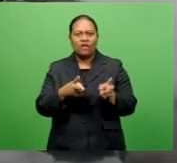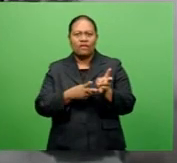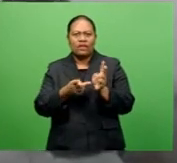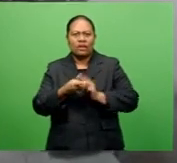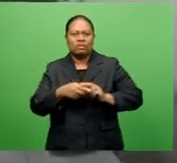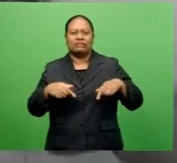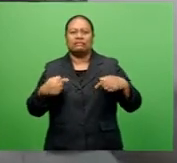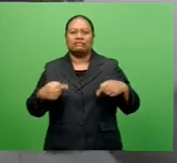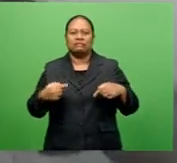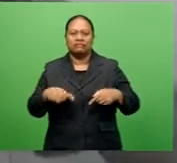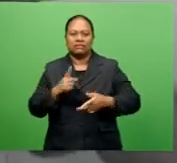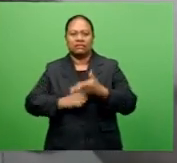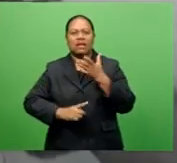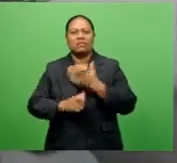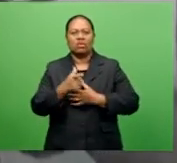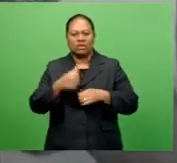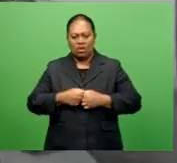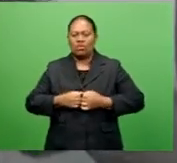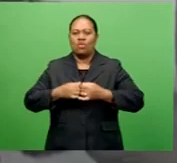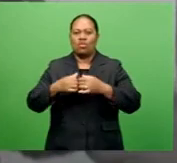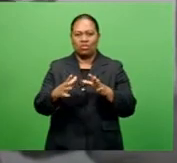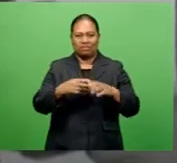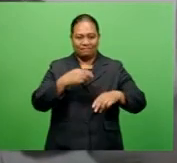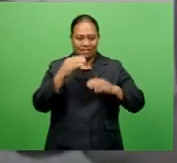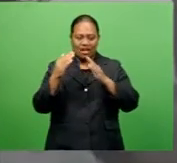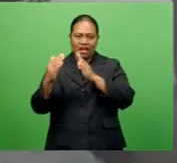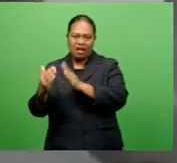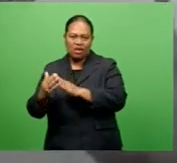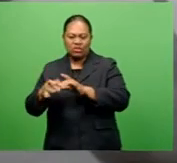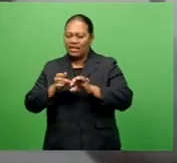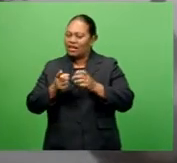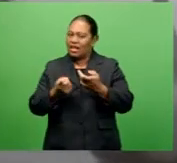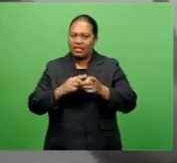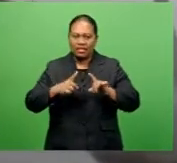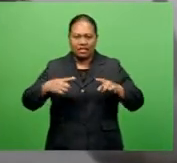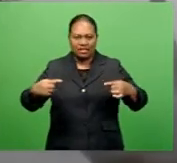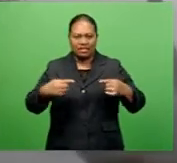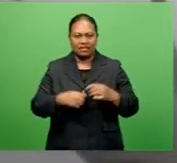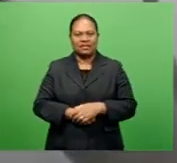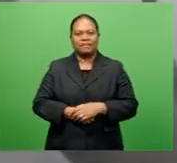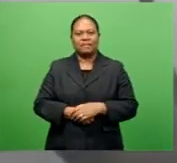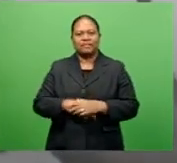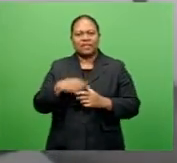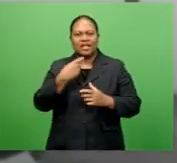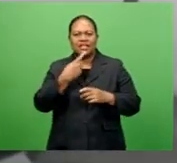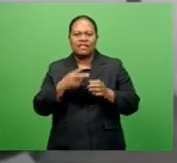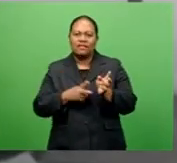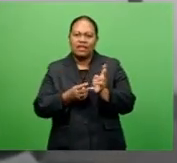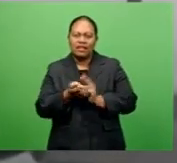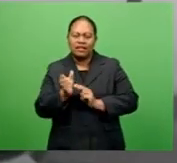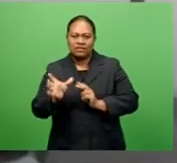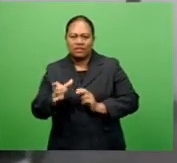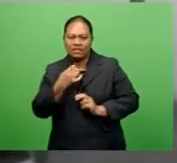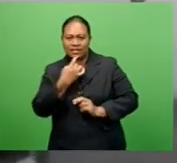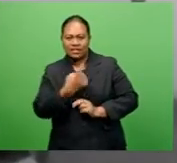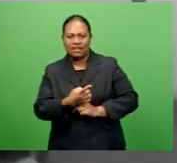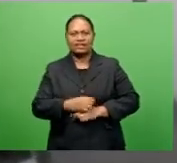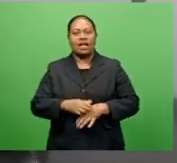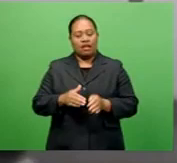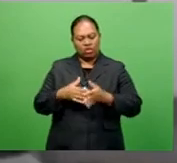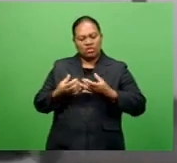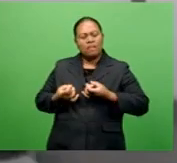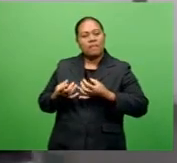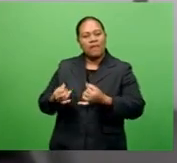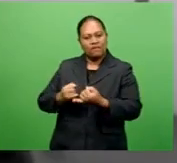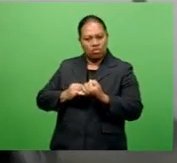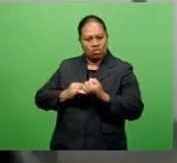lose their homes, properties and plantations to storm surges. Villager Fulori Ringamoto says they were preparing for